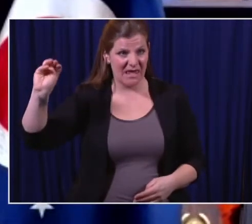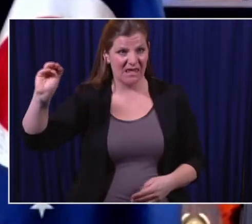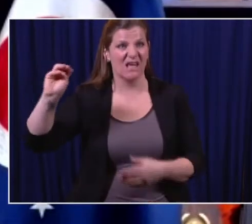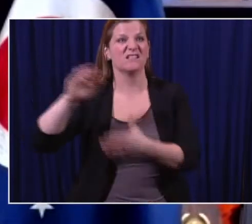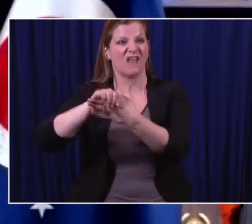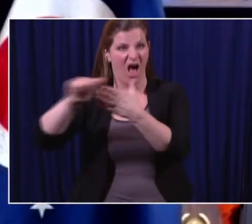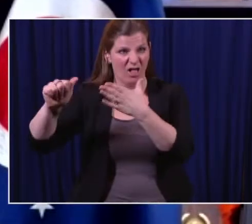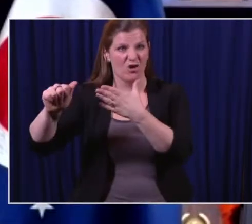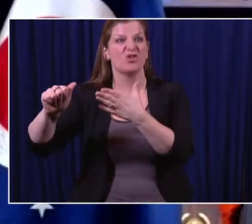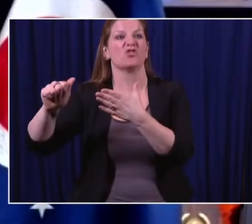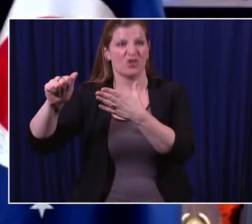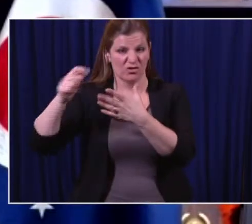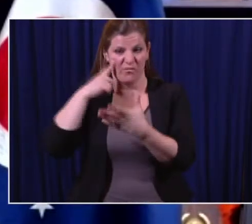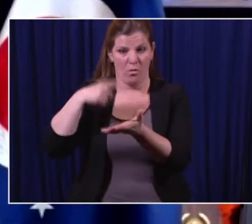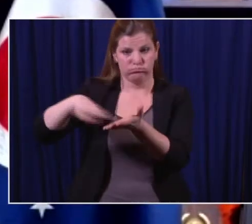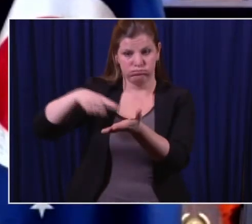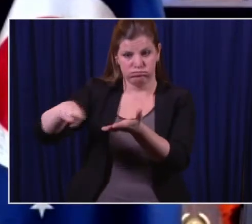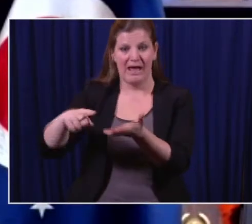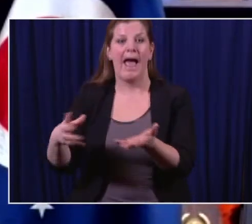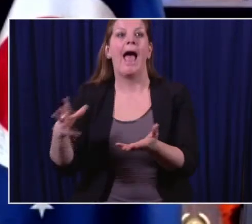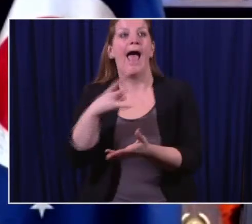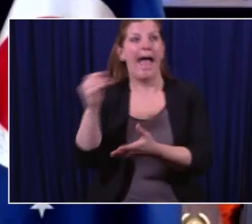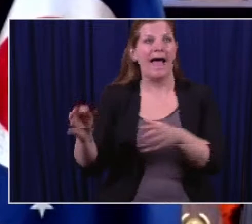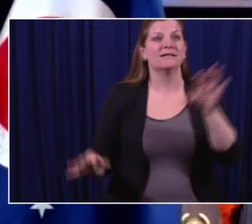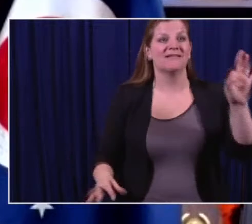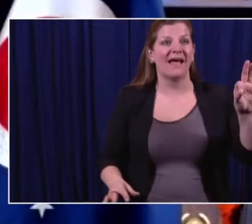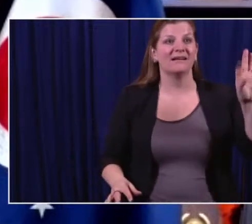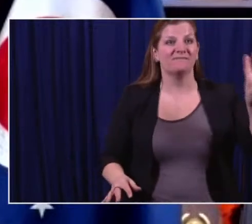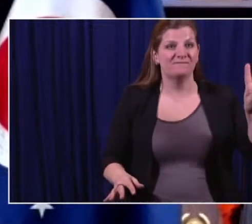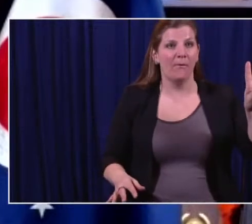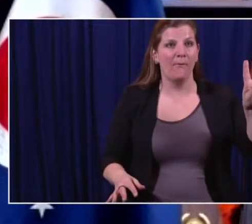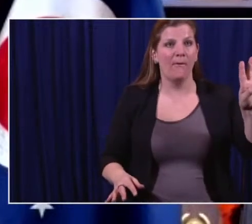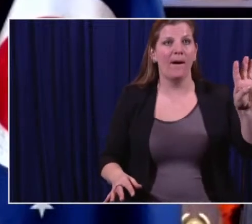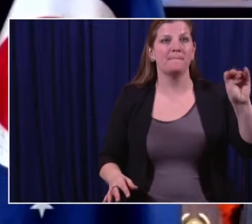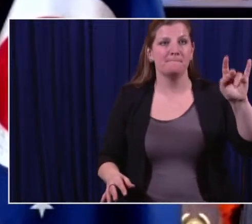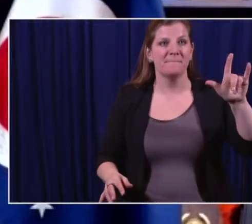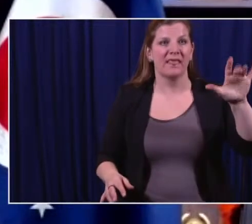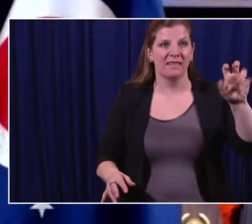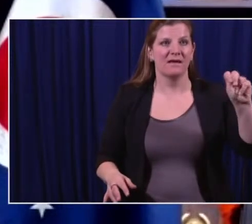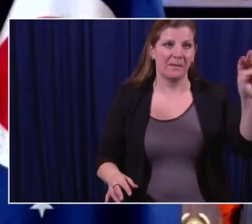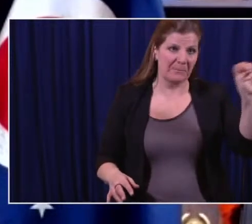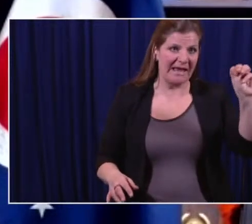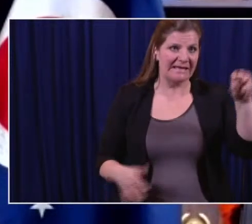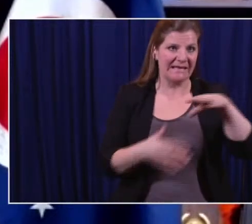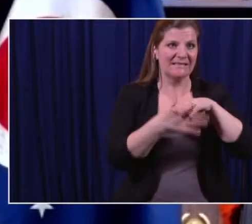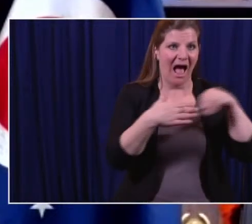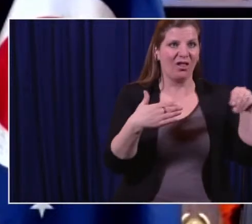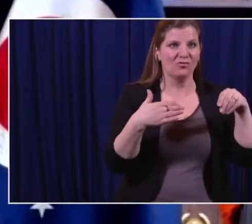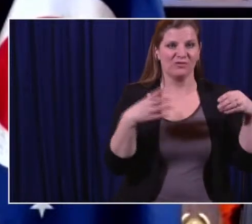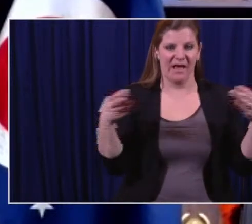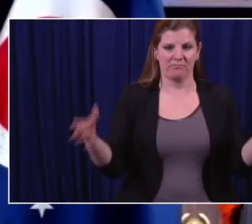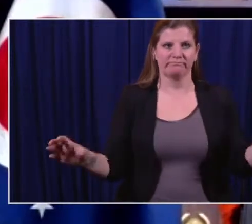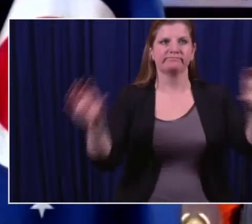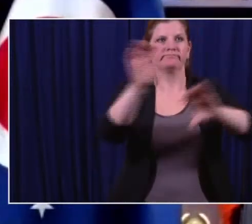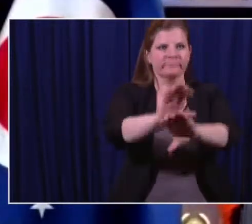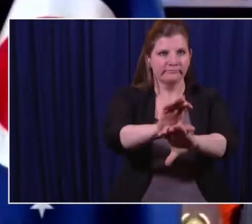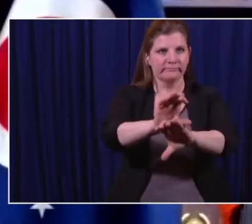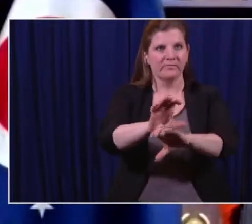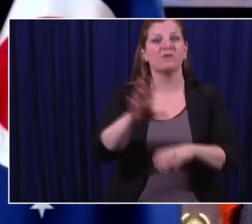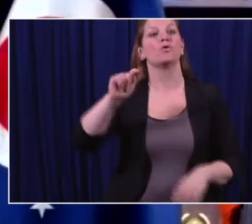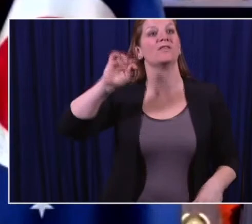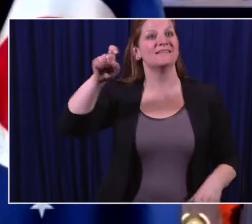with the $94 million in payroll that they currently have. The Tax Credit Authority approved